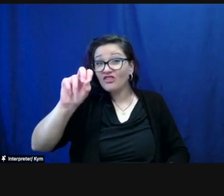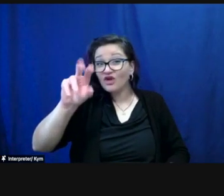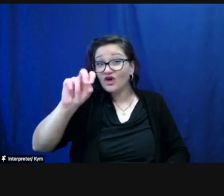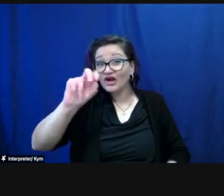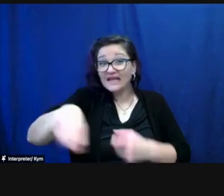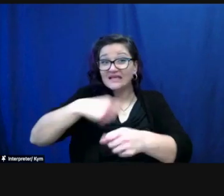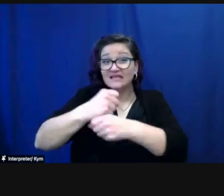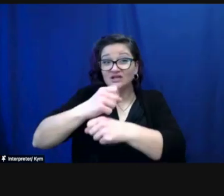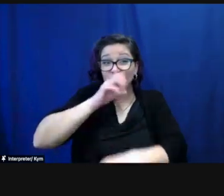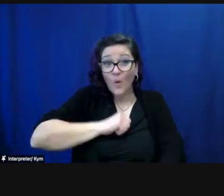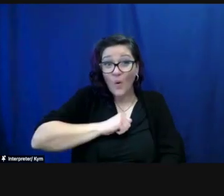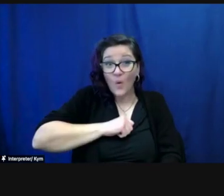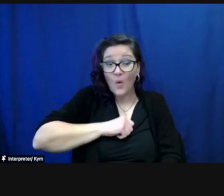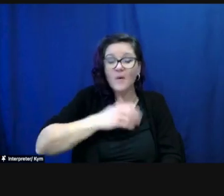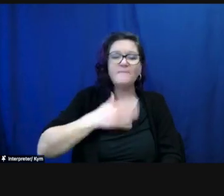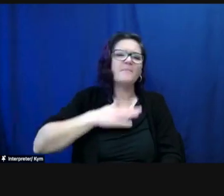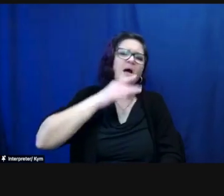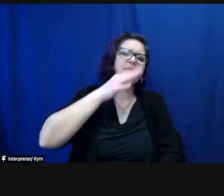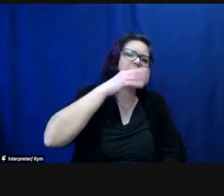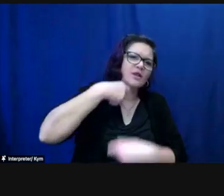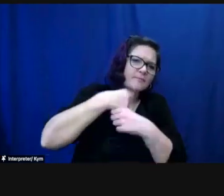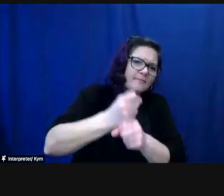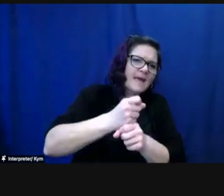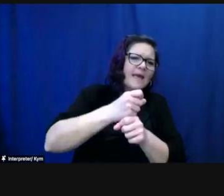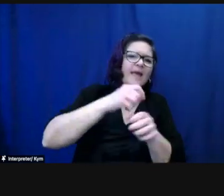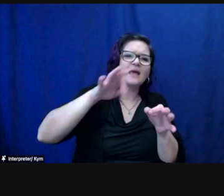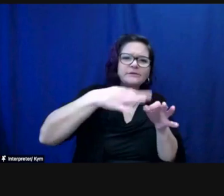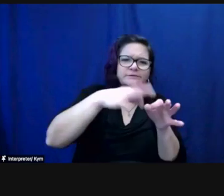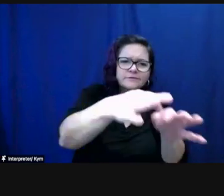My mom made quilts for all of her grandkids.